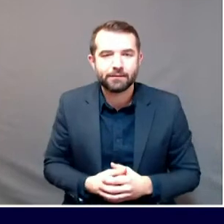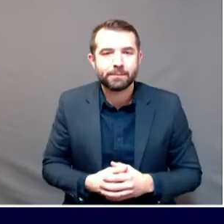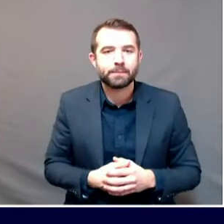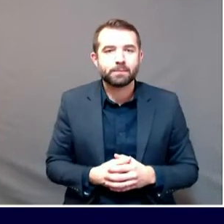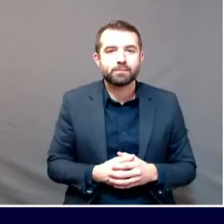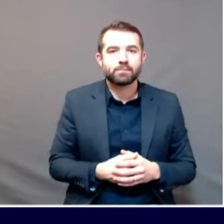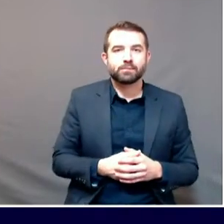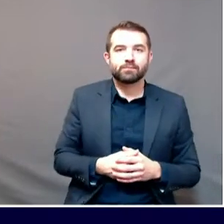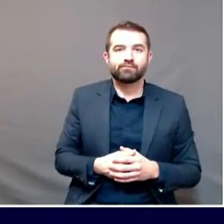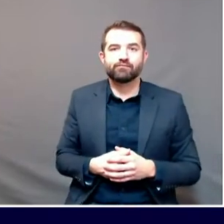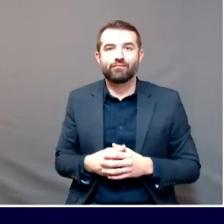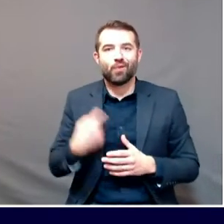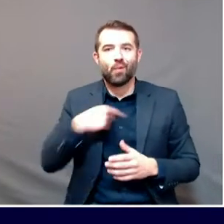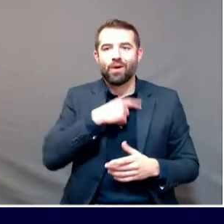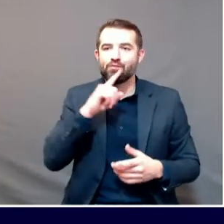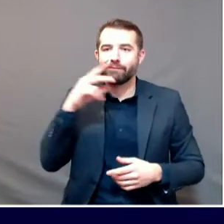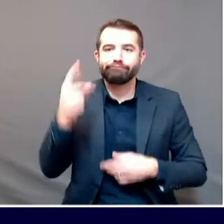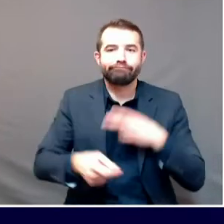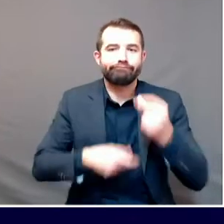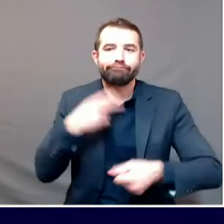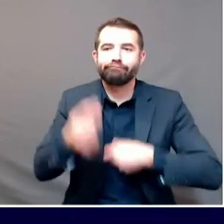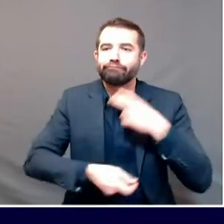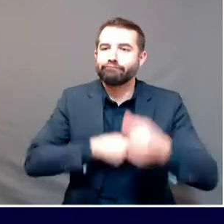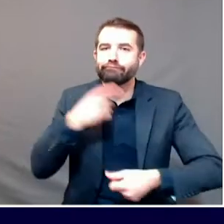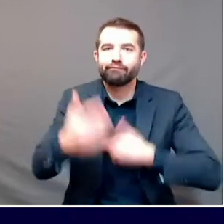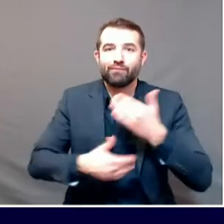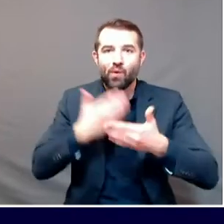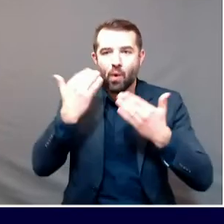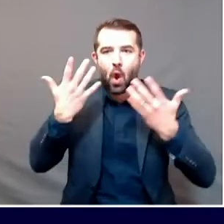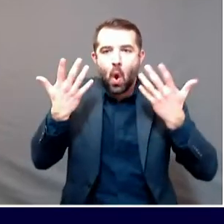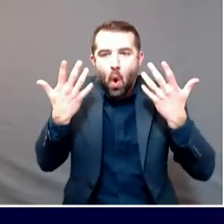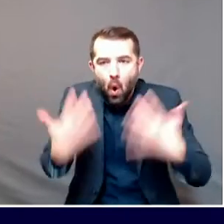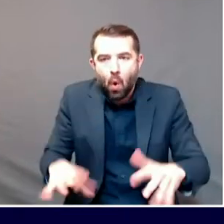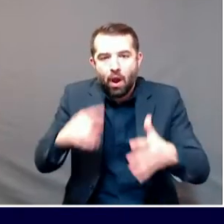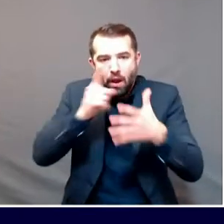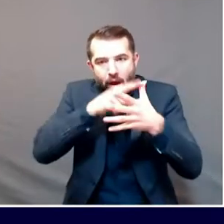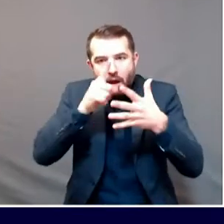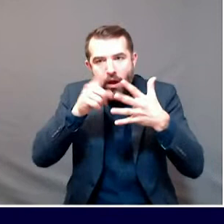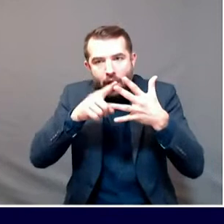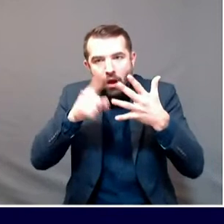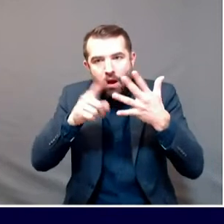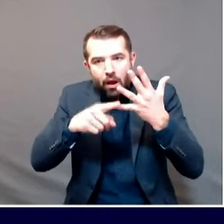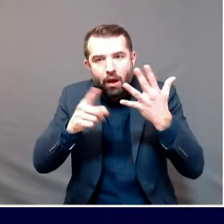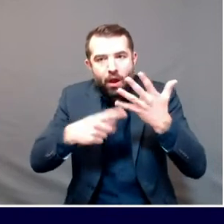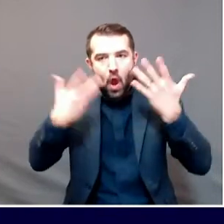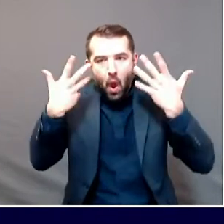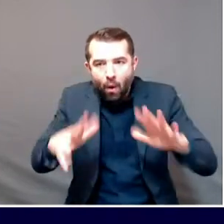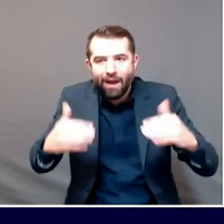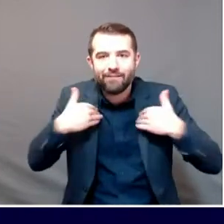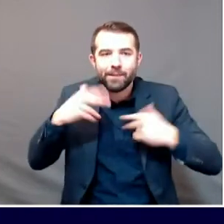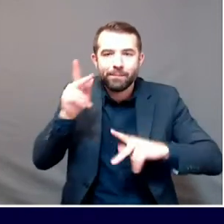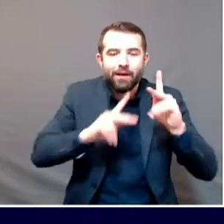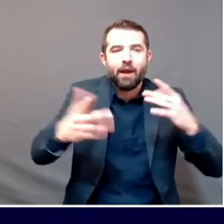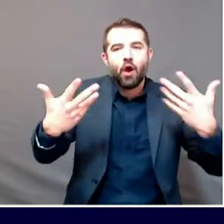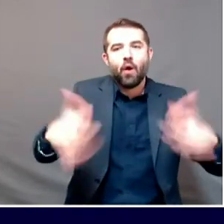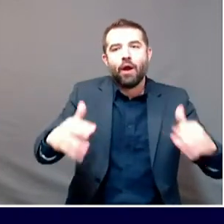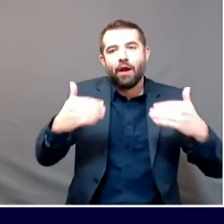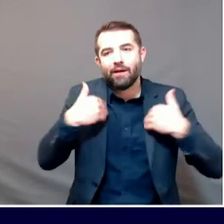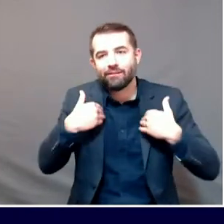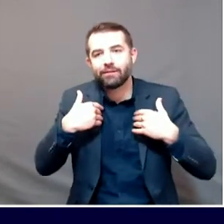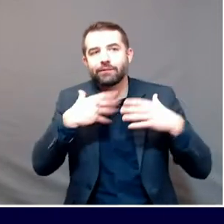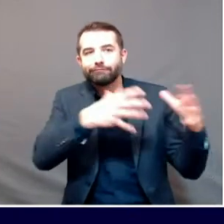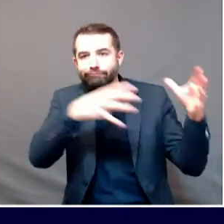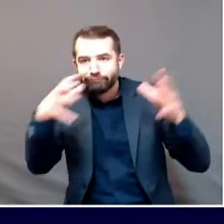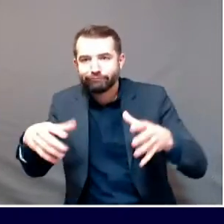through the trials that much more quickly because there were, sadly speaking, a higher and higher number of cases of